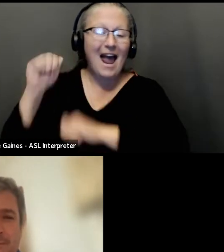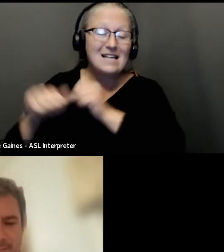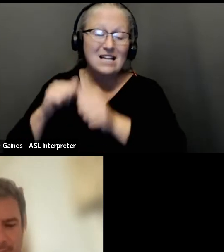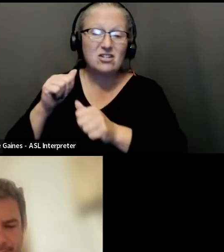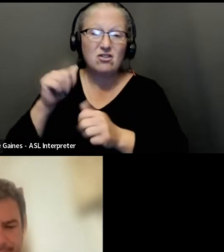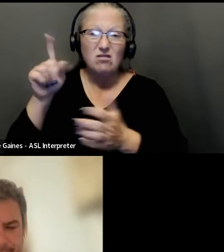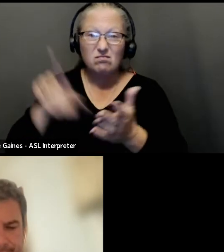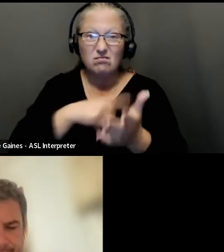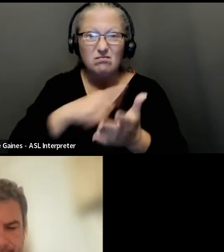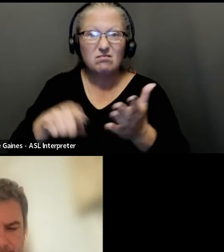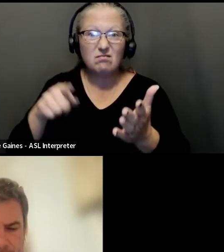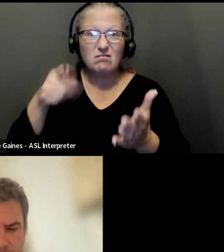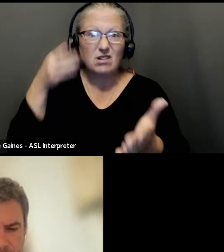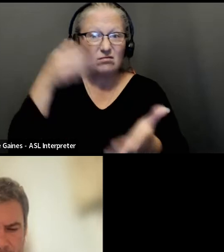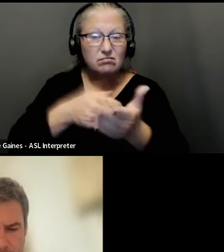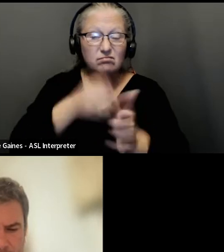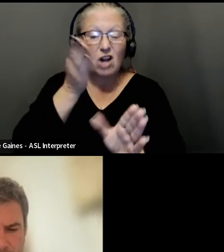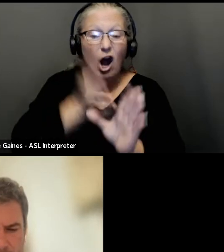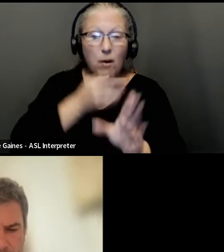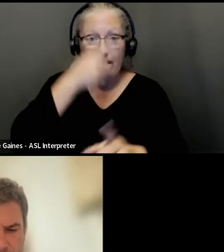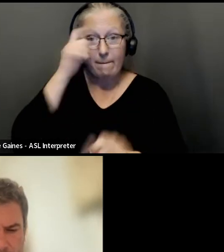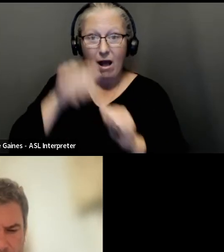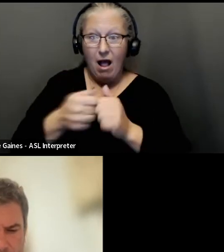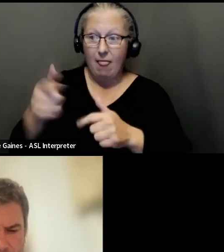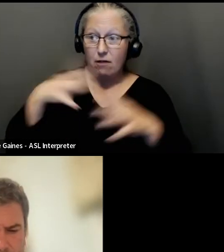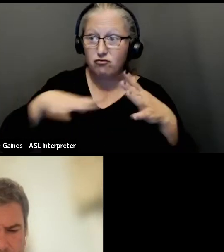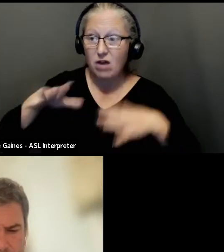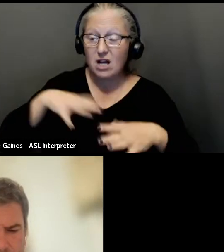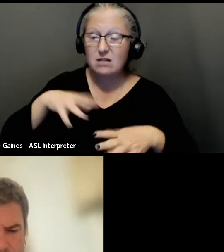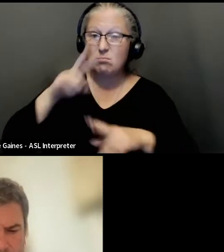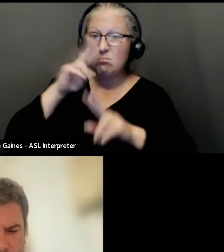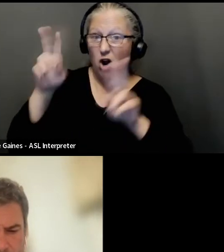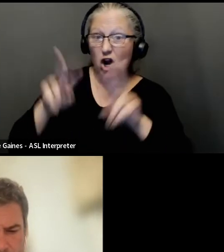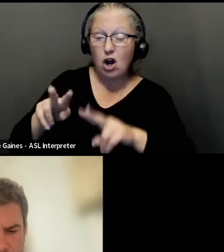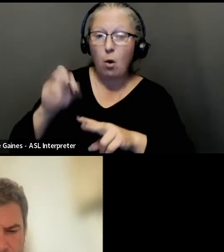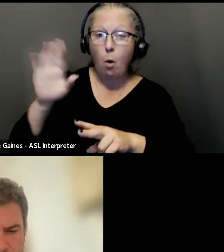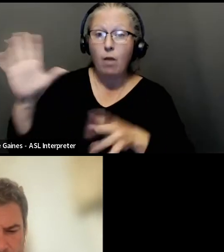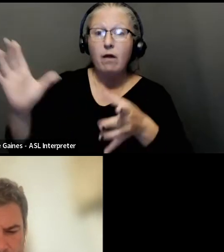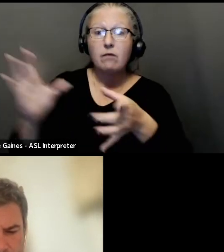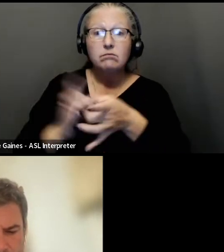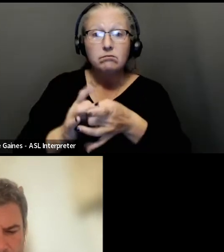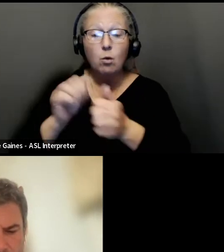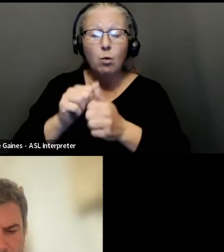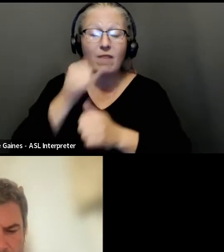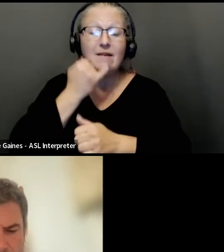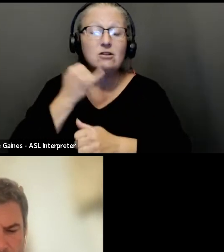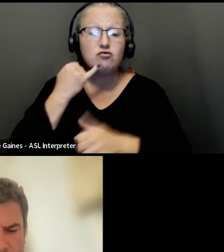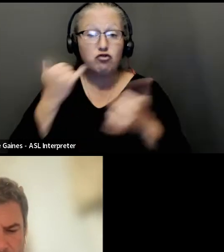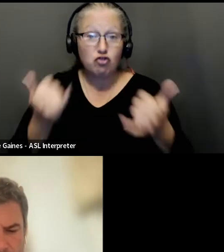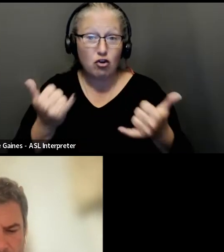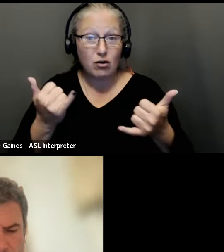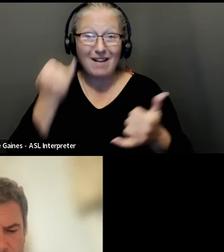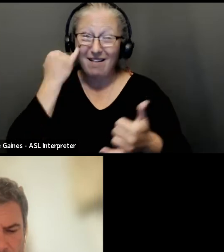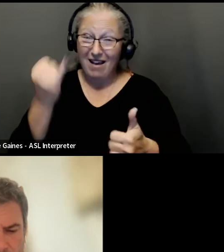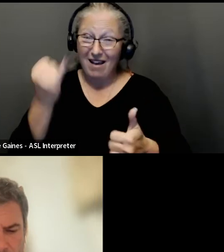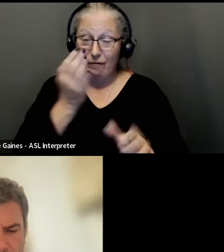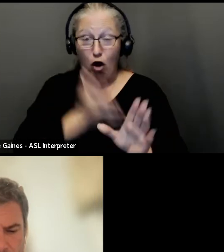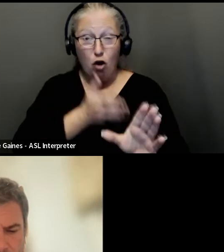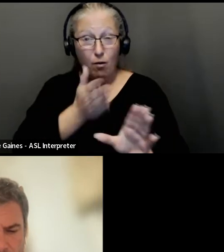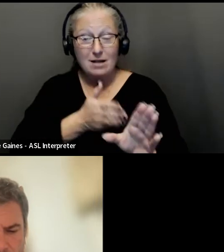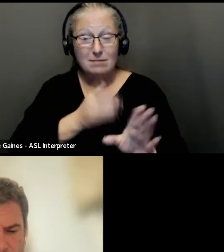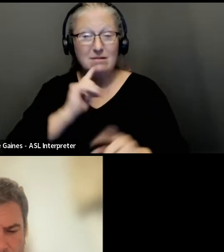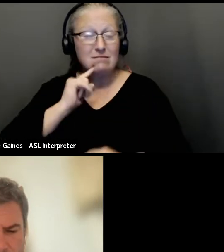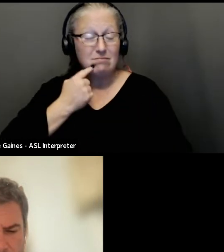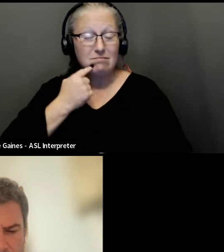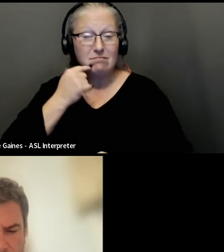slurs, harassed for how they look or dress, or their association with Israel currently. And if that harassment is